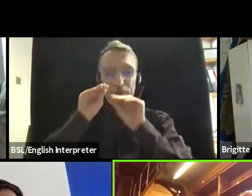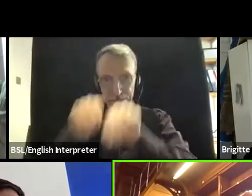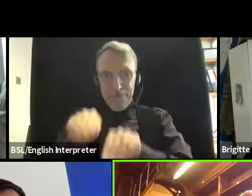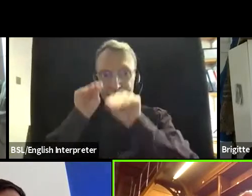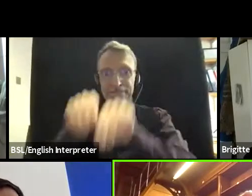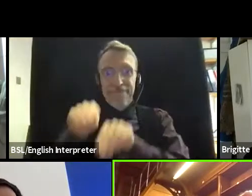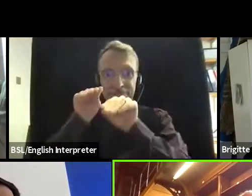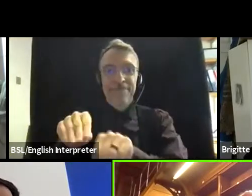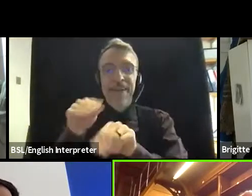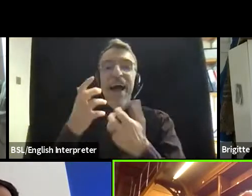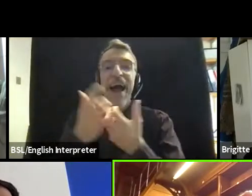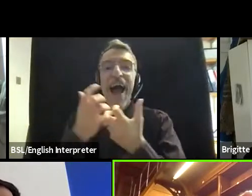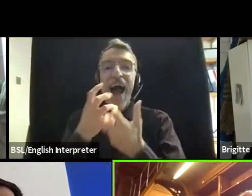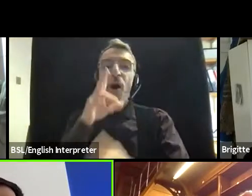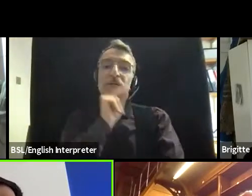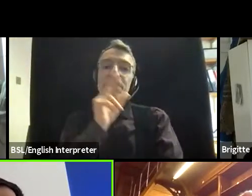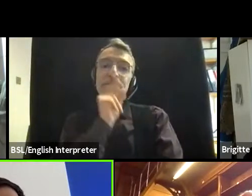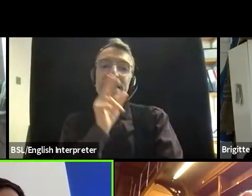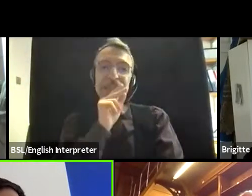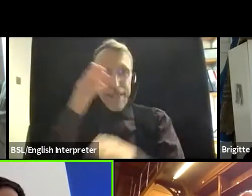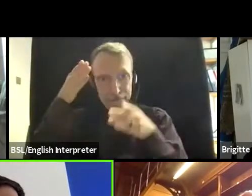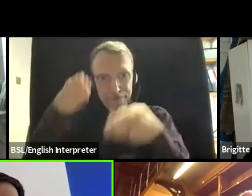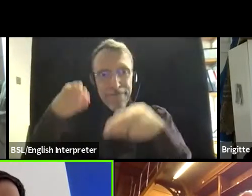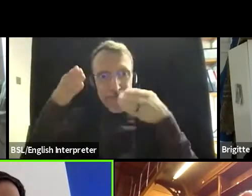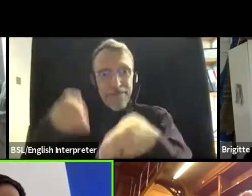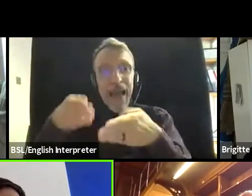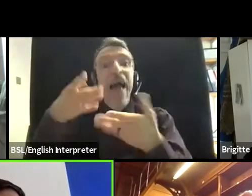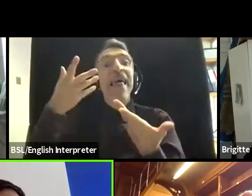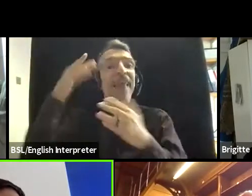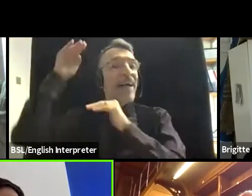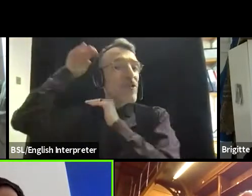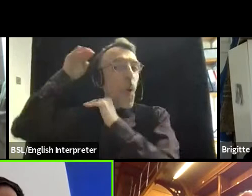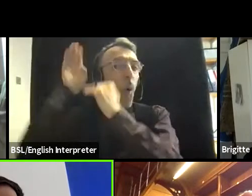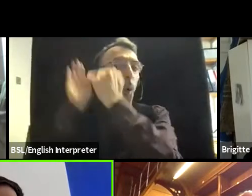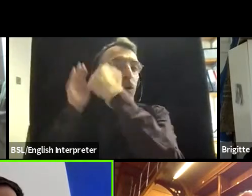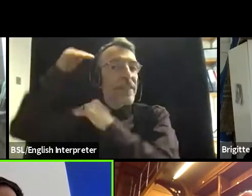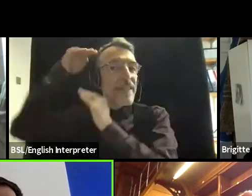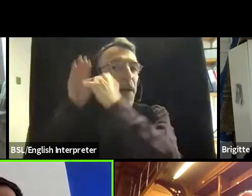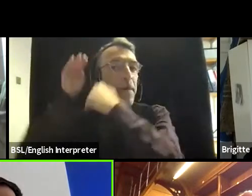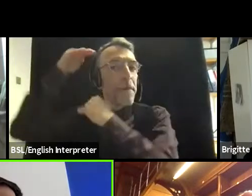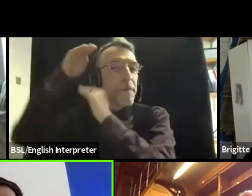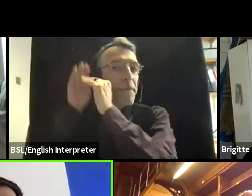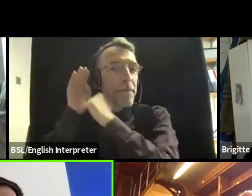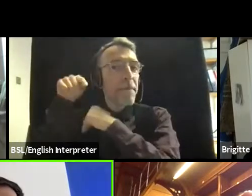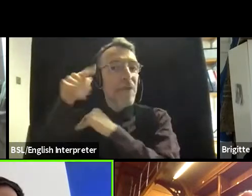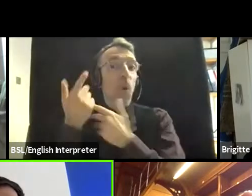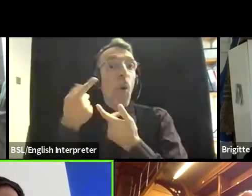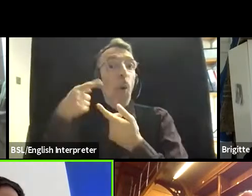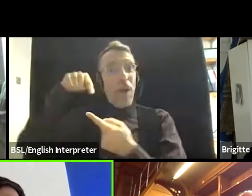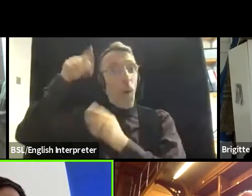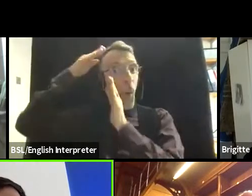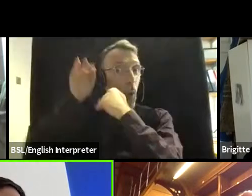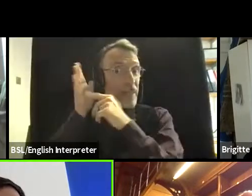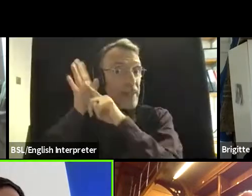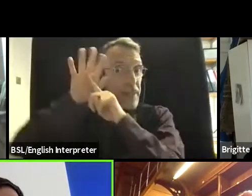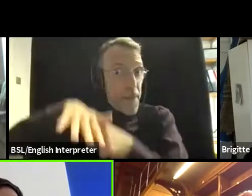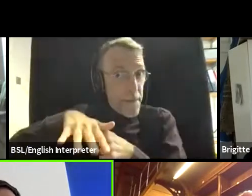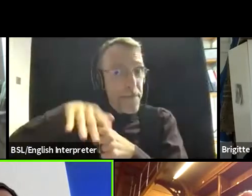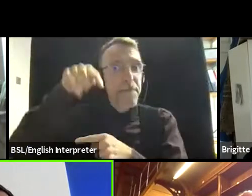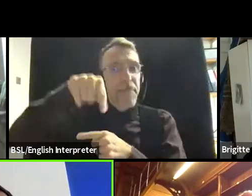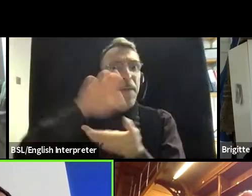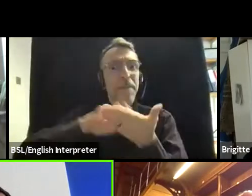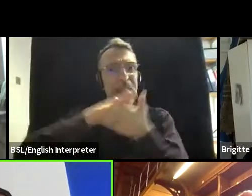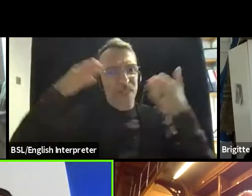to. So this is called autism, or like discrimination on the basis of hearing impairment.